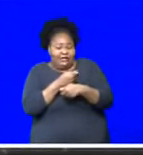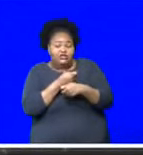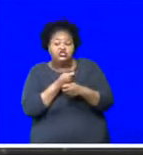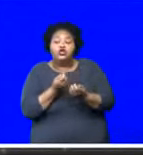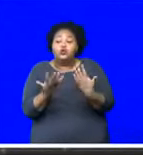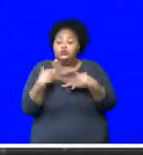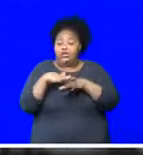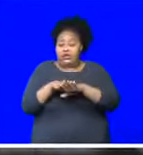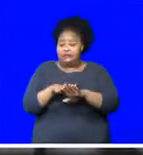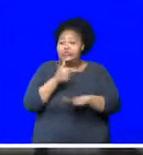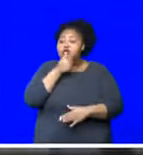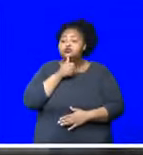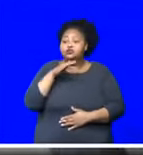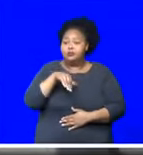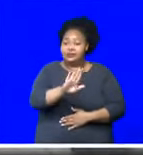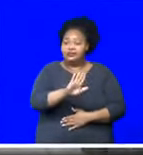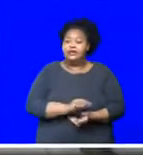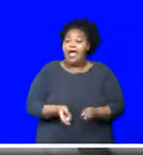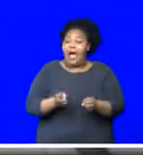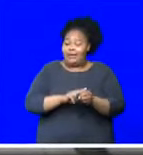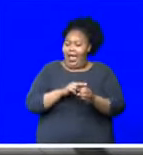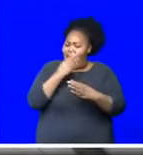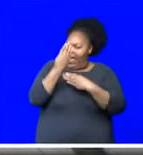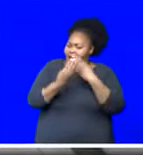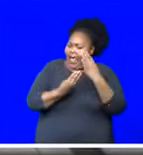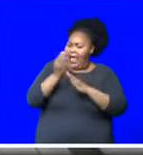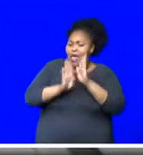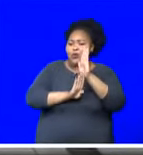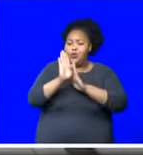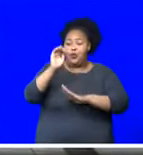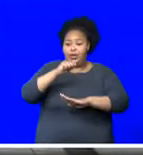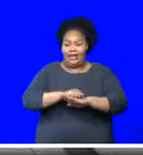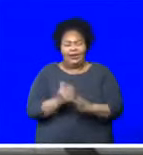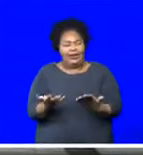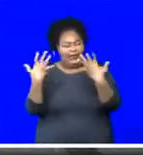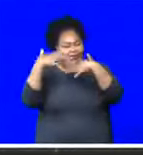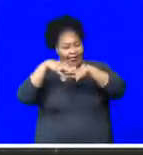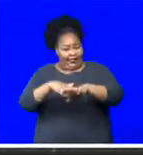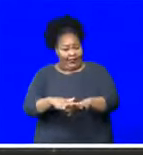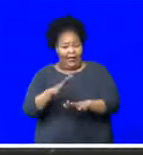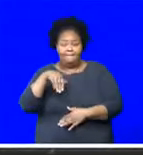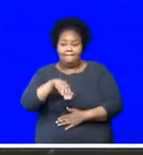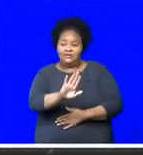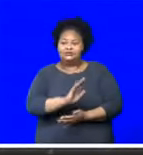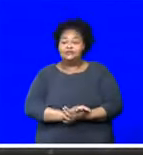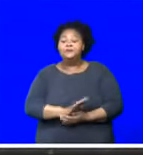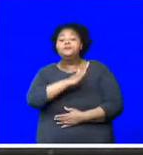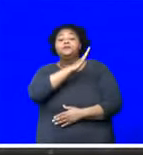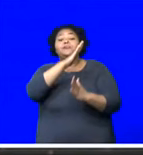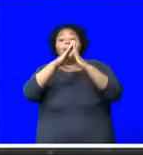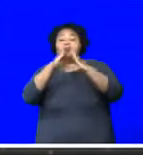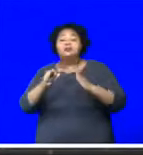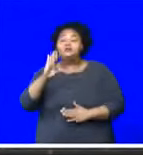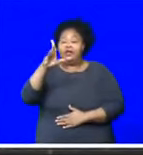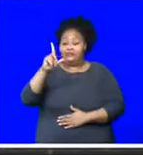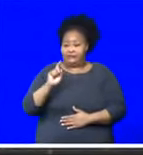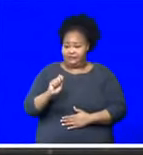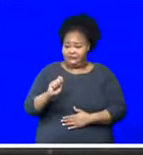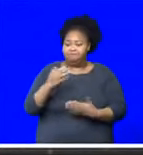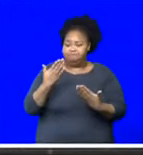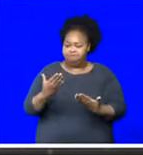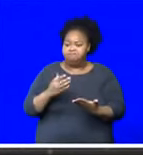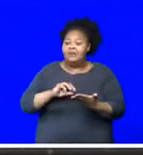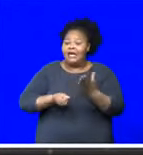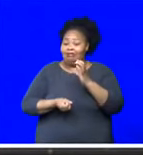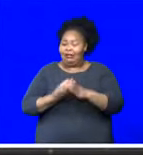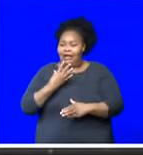the attainment of socio-economic development and inclusiveness. The Minister of ICT has embarked on an exercise of